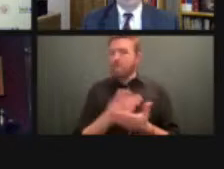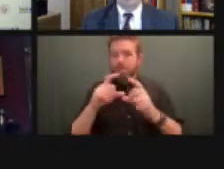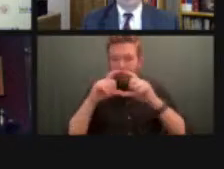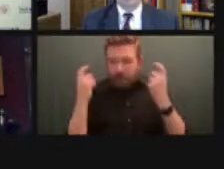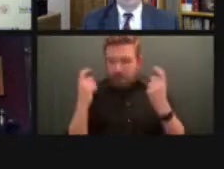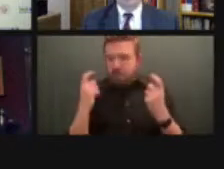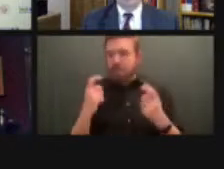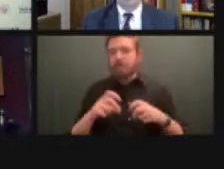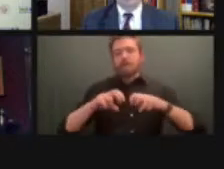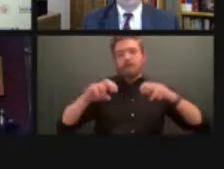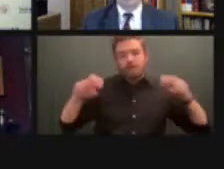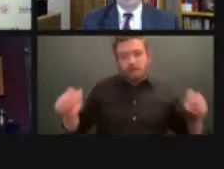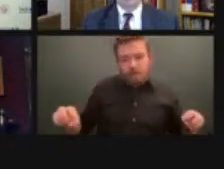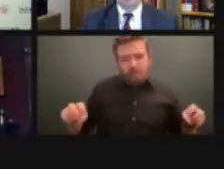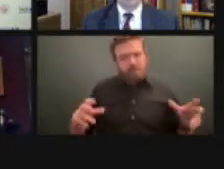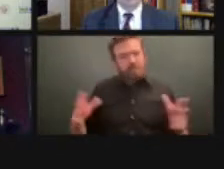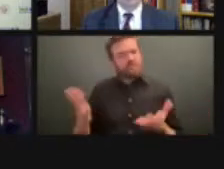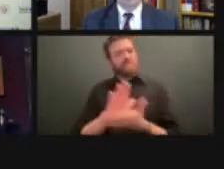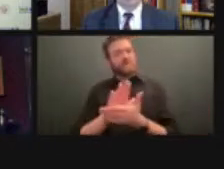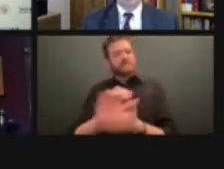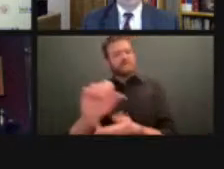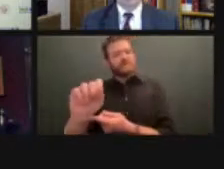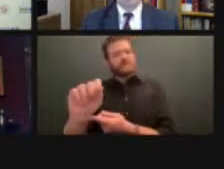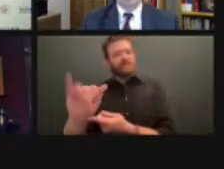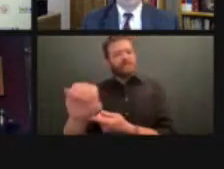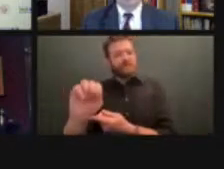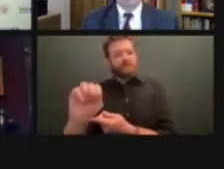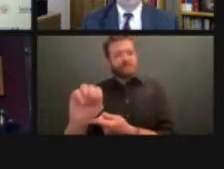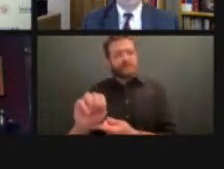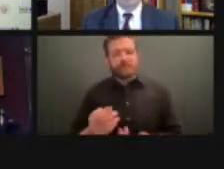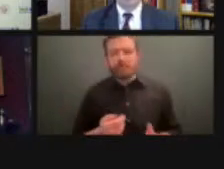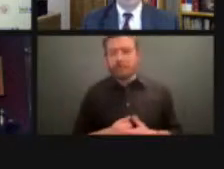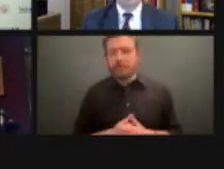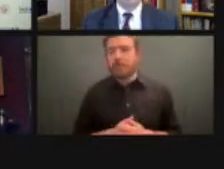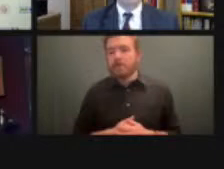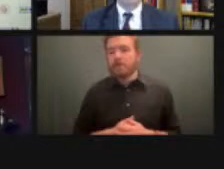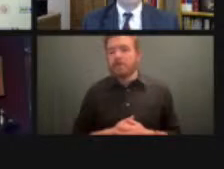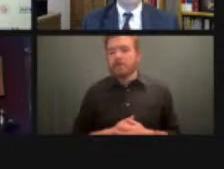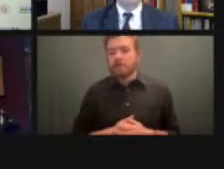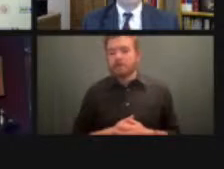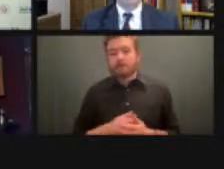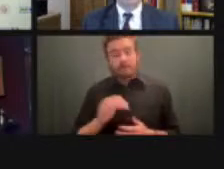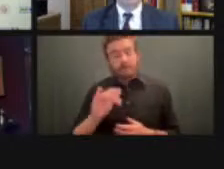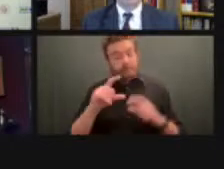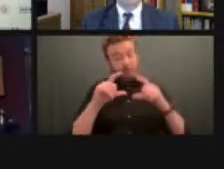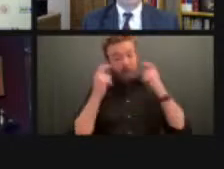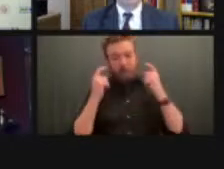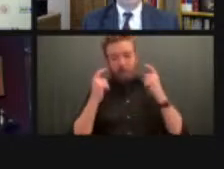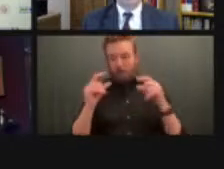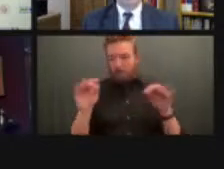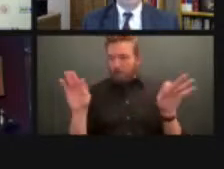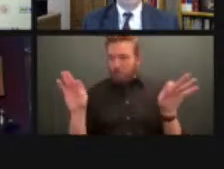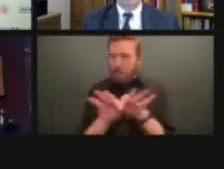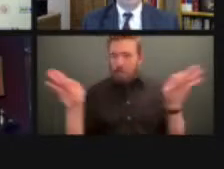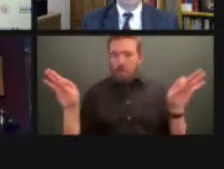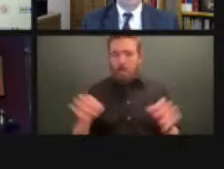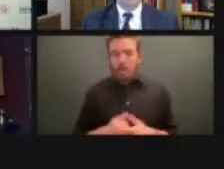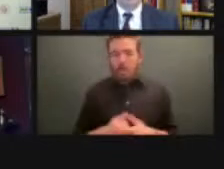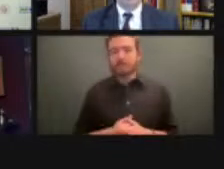September, especially to the importance of proper masking. And keep in mind, while each one of these cases we